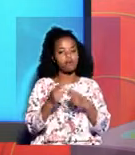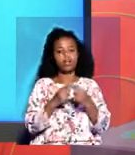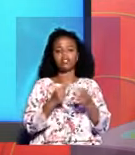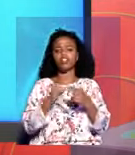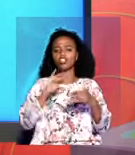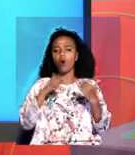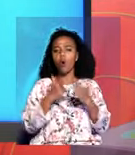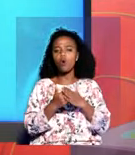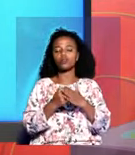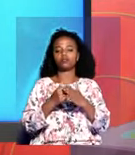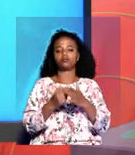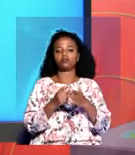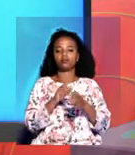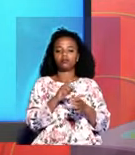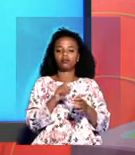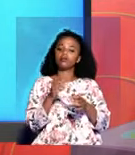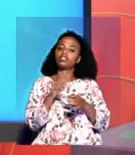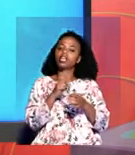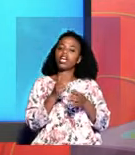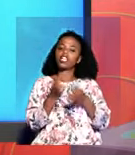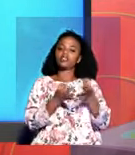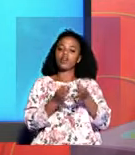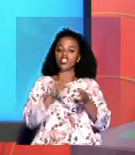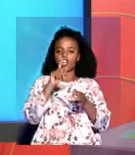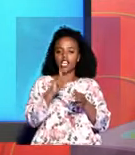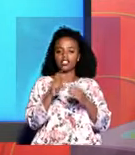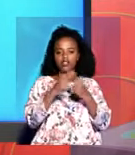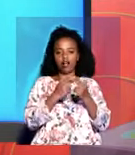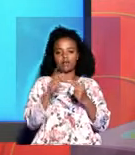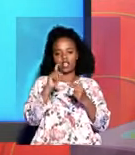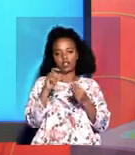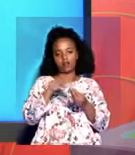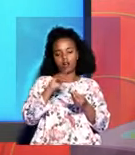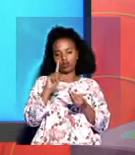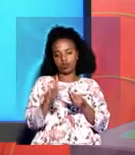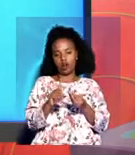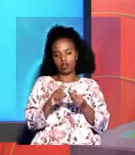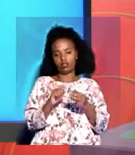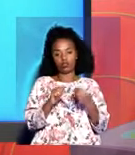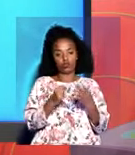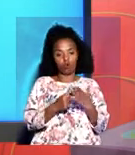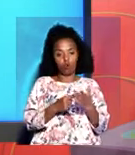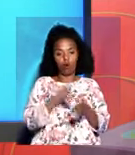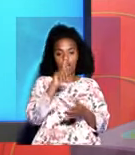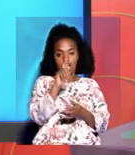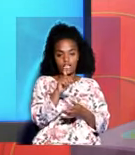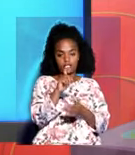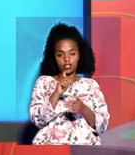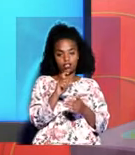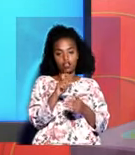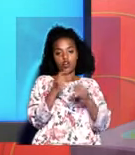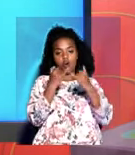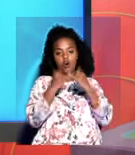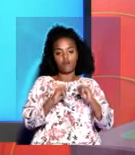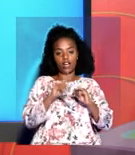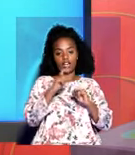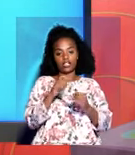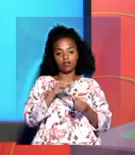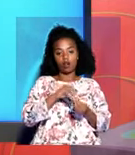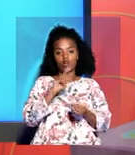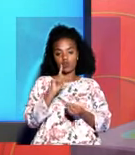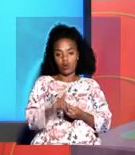Multiplying the whole expression by x times x plus 1. So here x over x plus